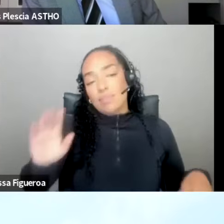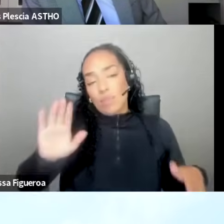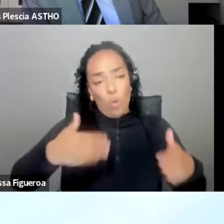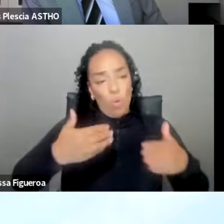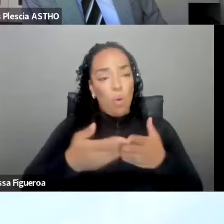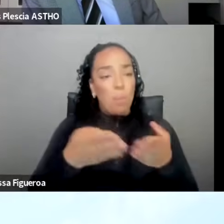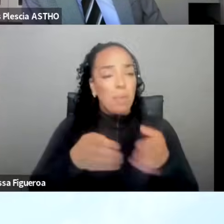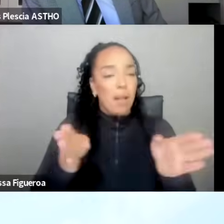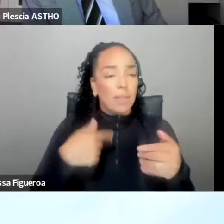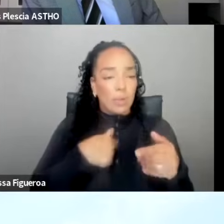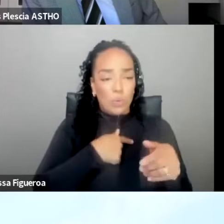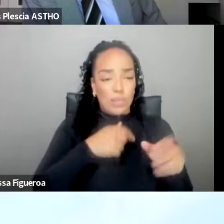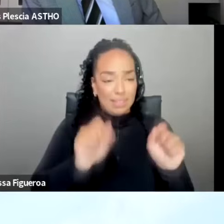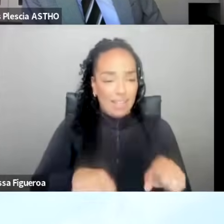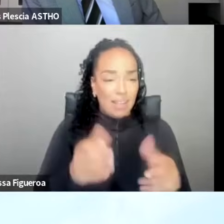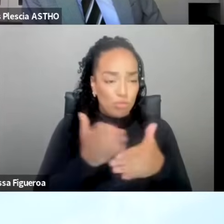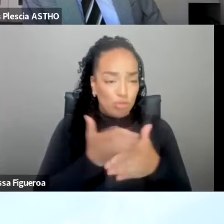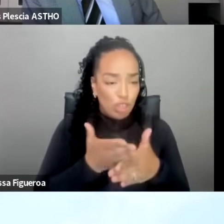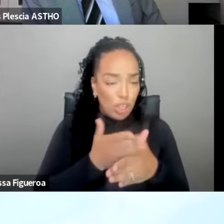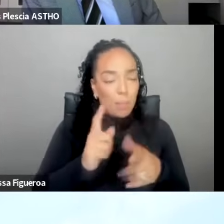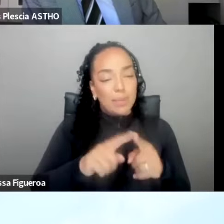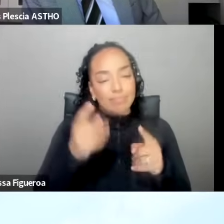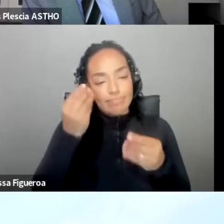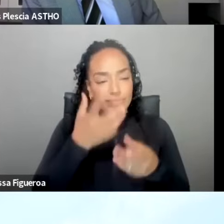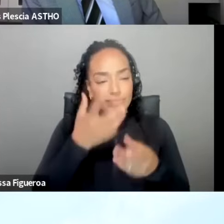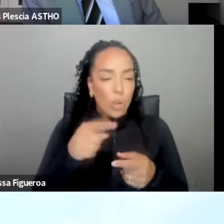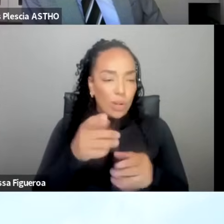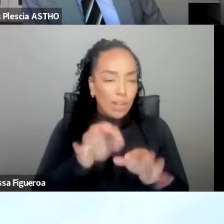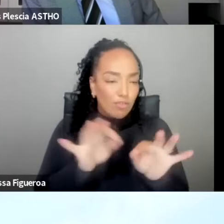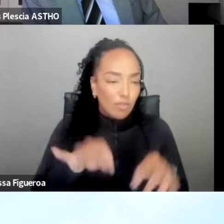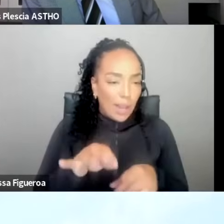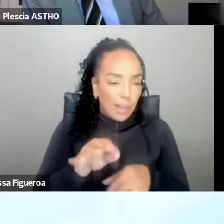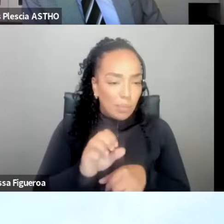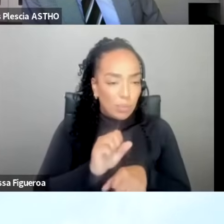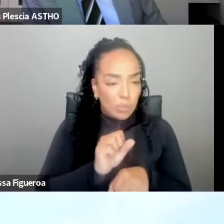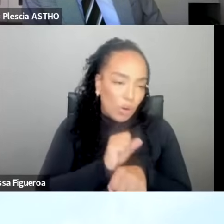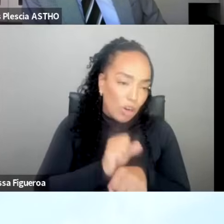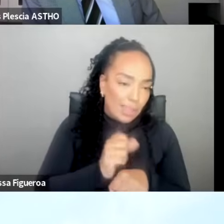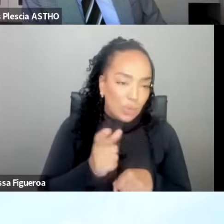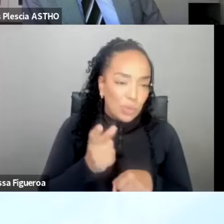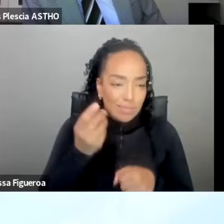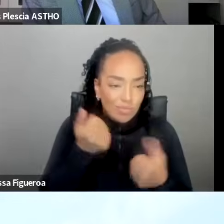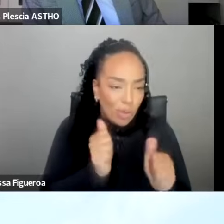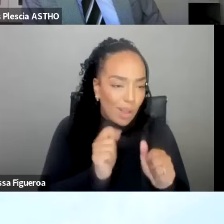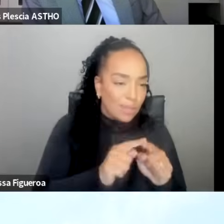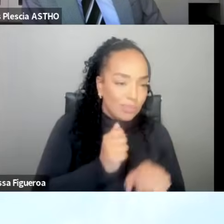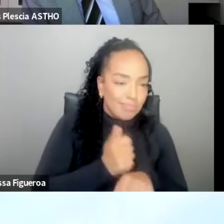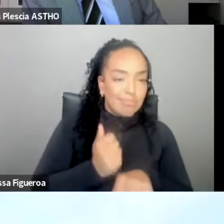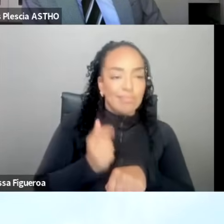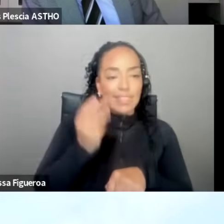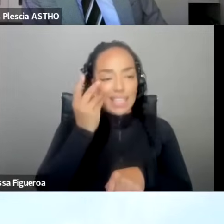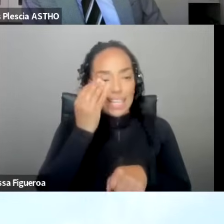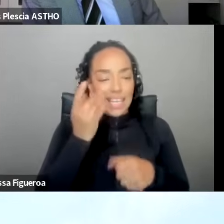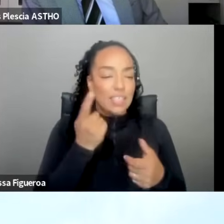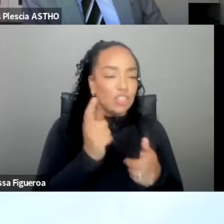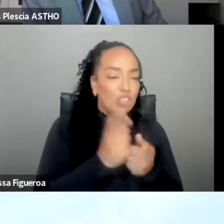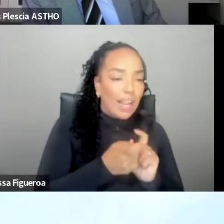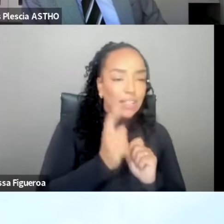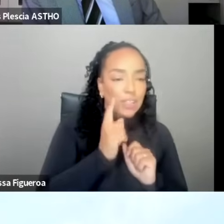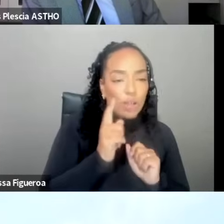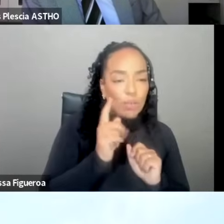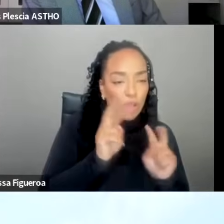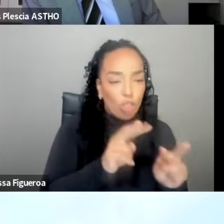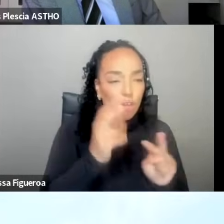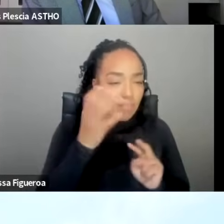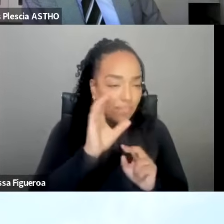that information. But of course, again, it's just a framework that we would think about. And what the changes that we would look for, I think off the top of